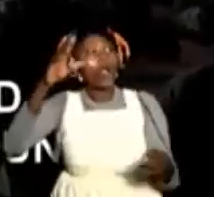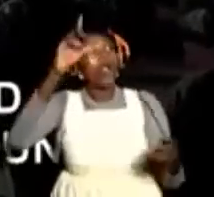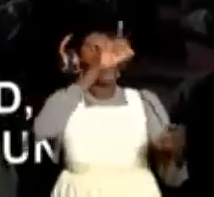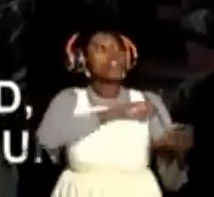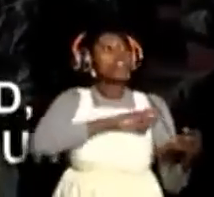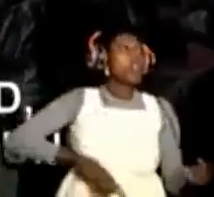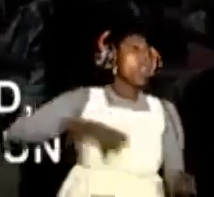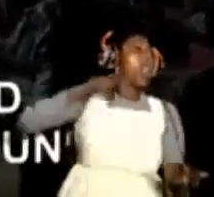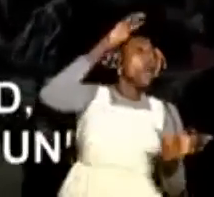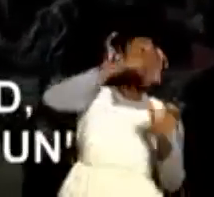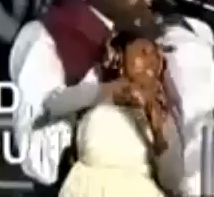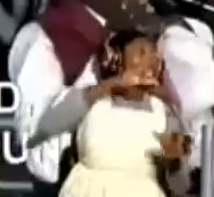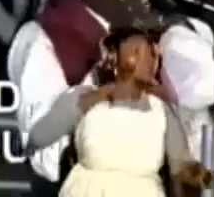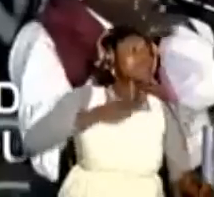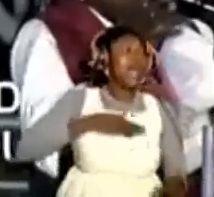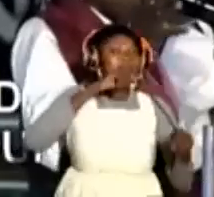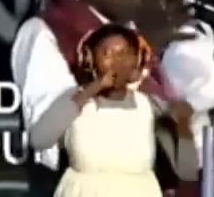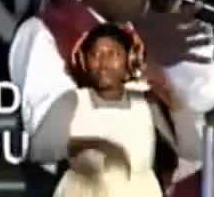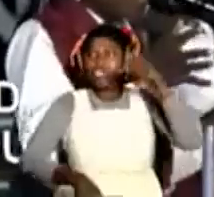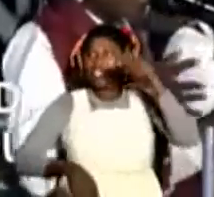I've been starting to look back.